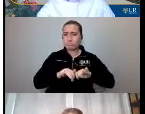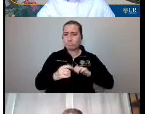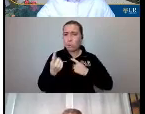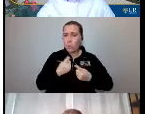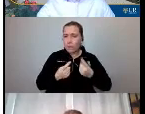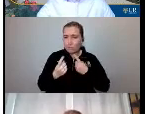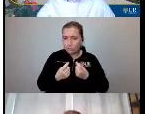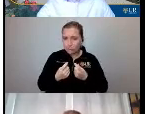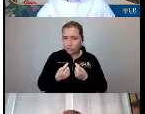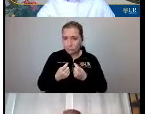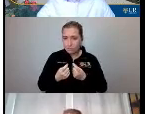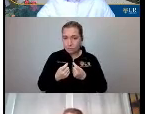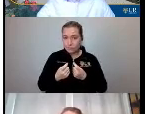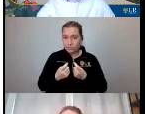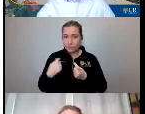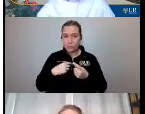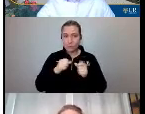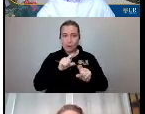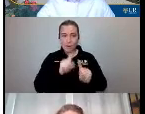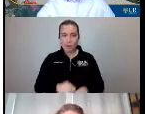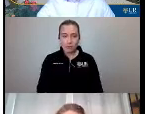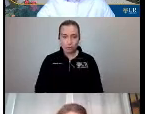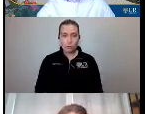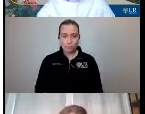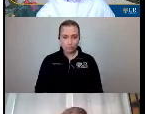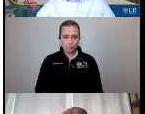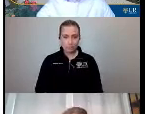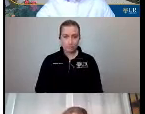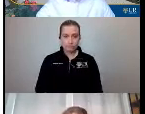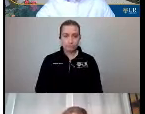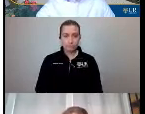that you would like addressed by Dr. Wandtke.